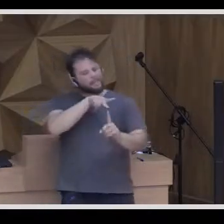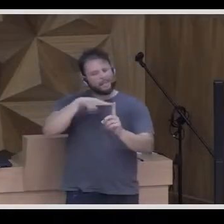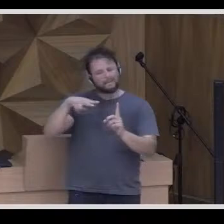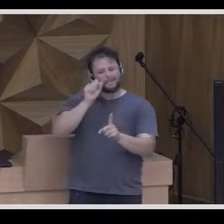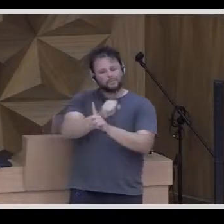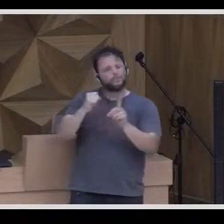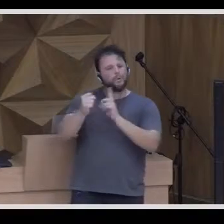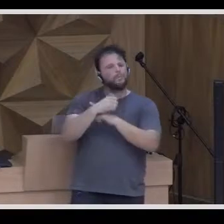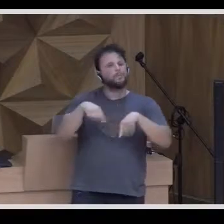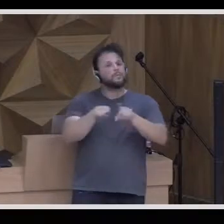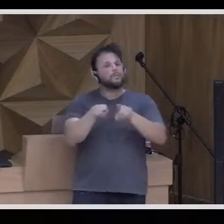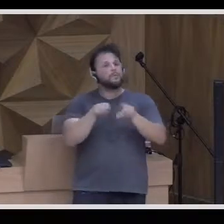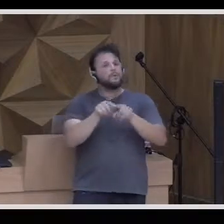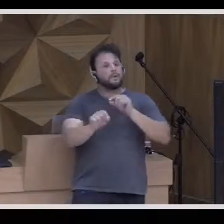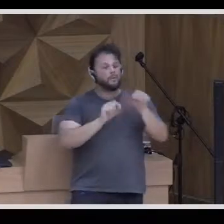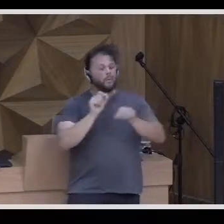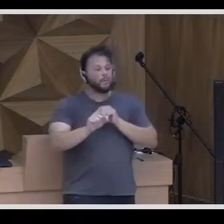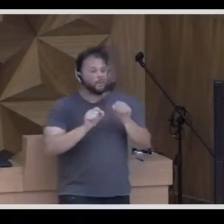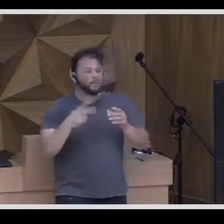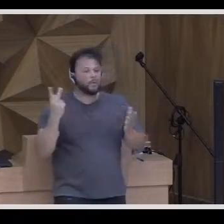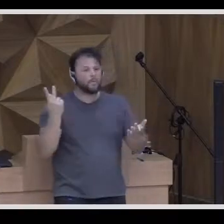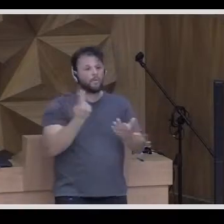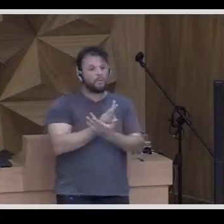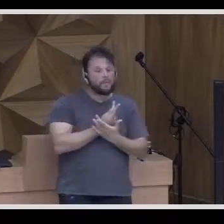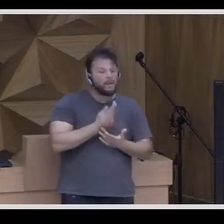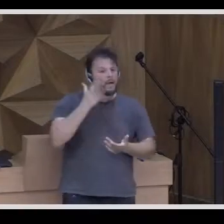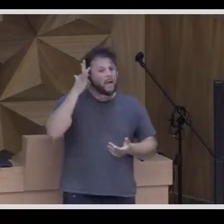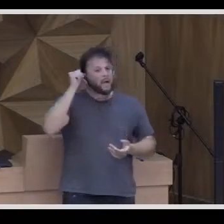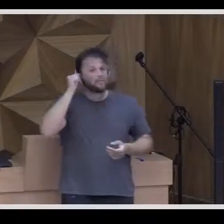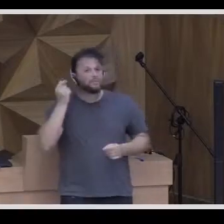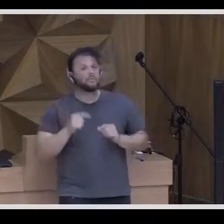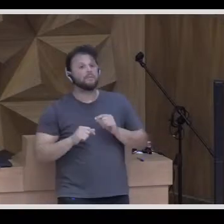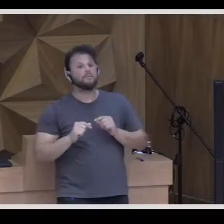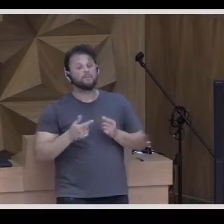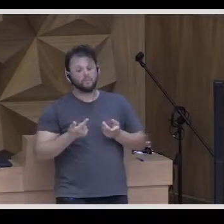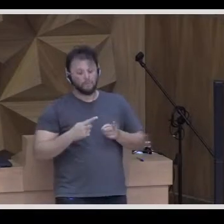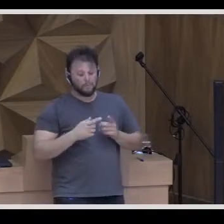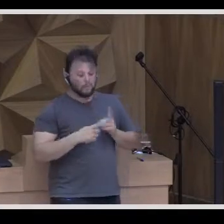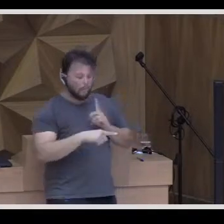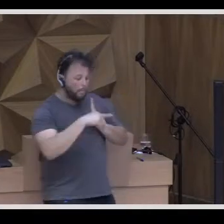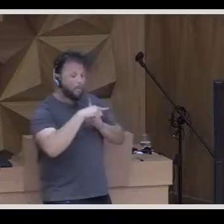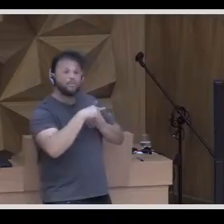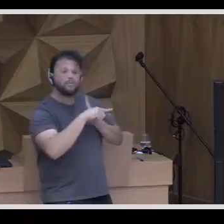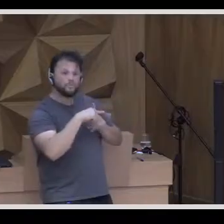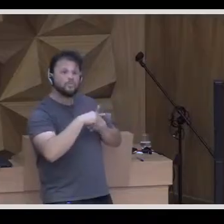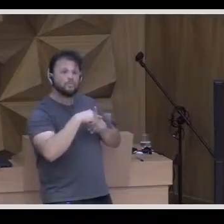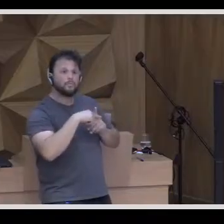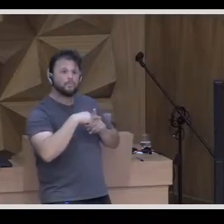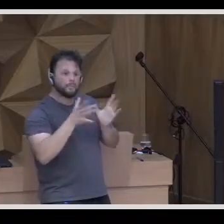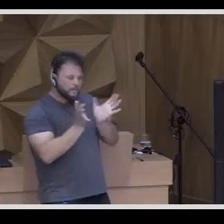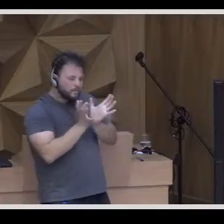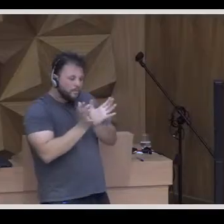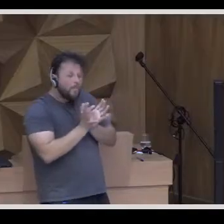thing, but they themselves felt quite kind of marginalized by this.